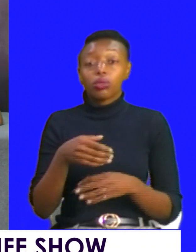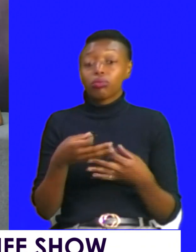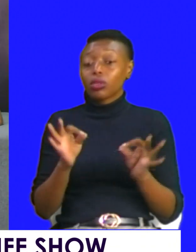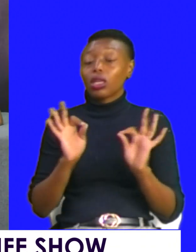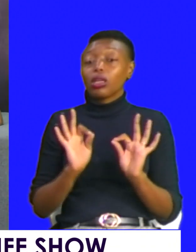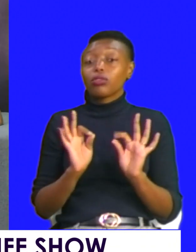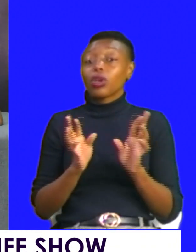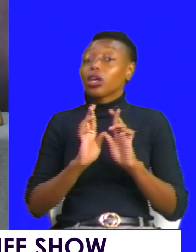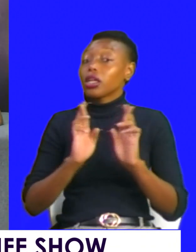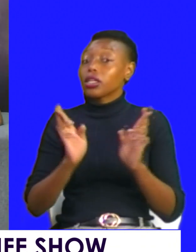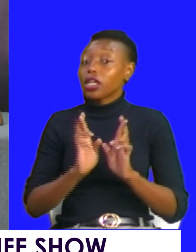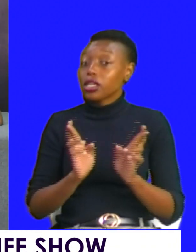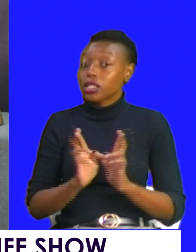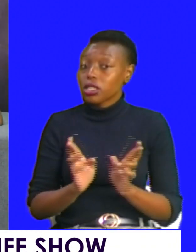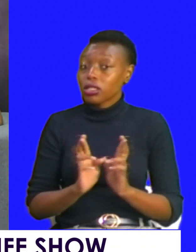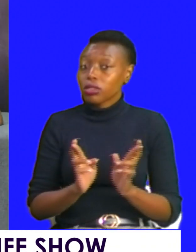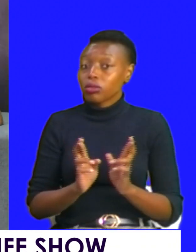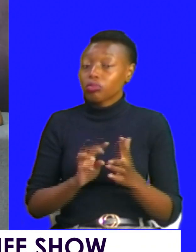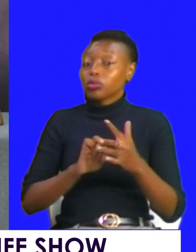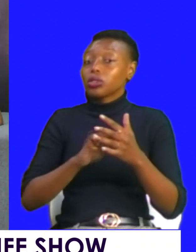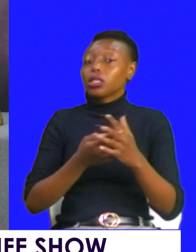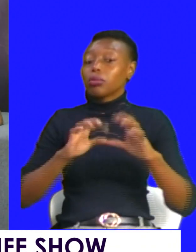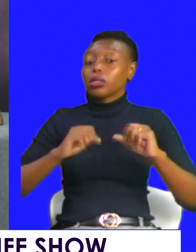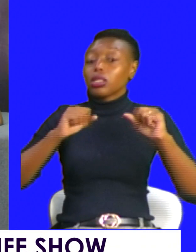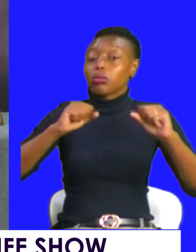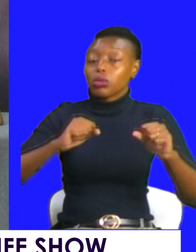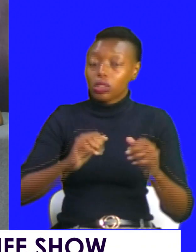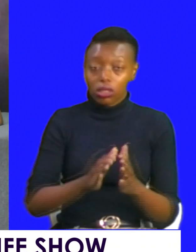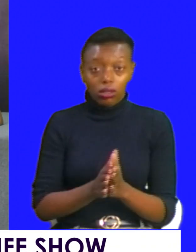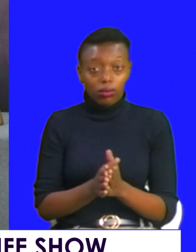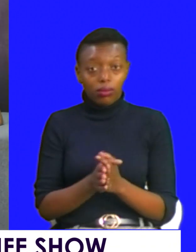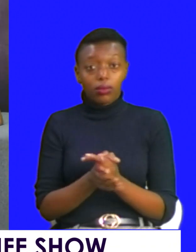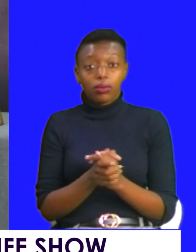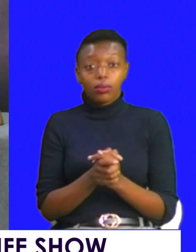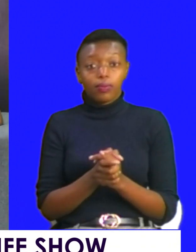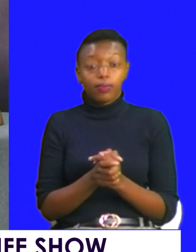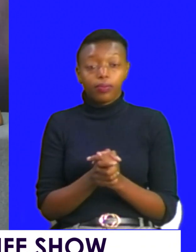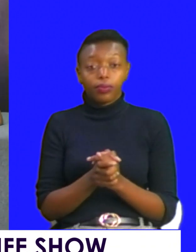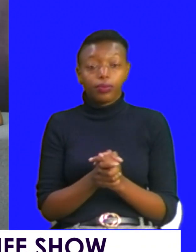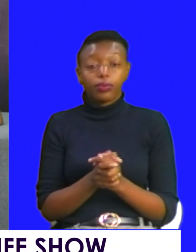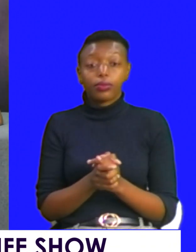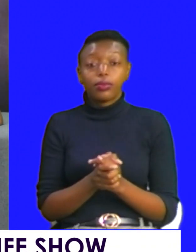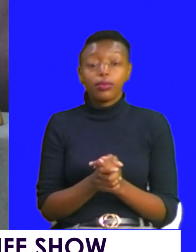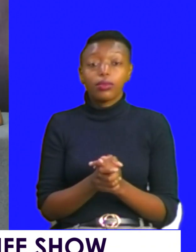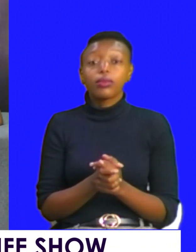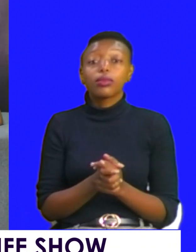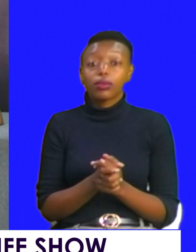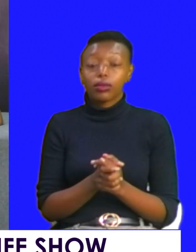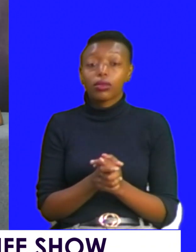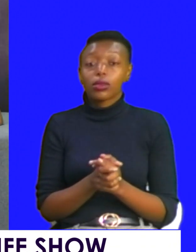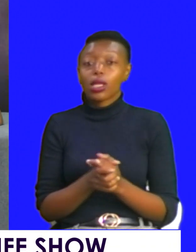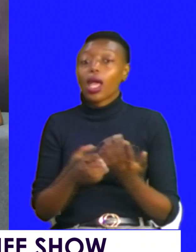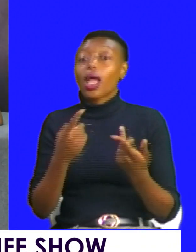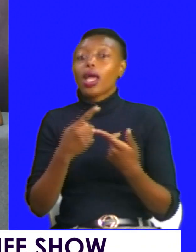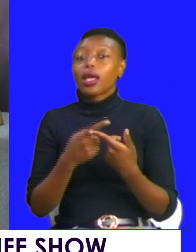Then, somebody else, quote unquote, probably the nurse, Yes. would come and do the, sorry, this is heavy, but would come and do